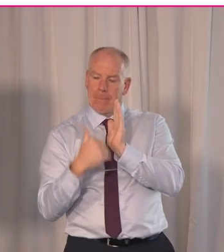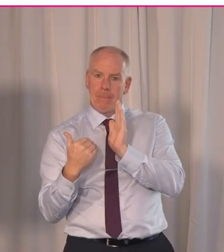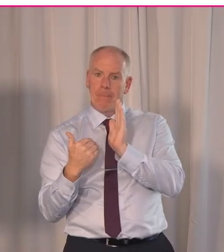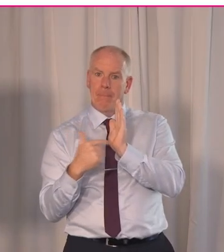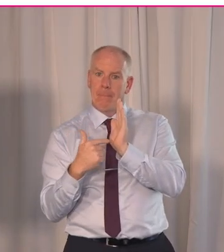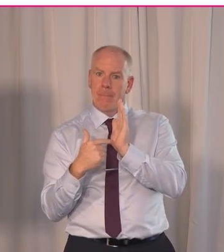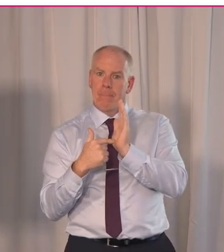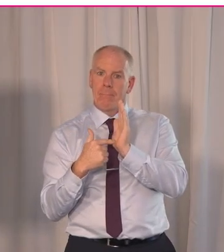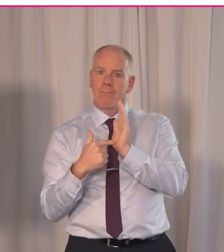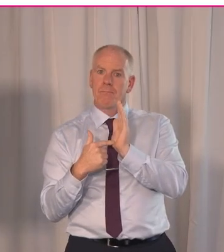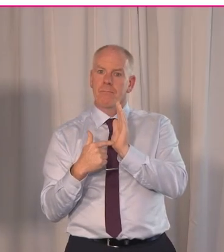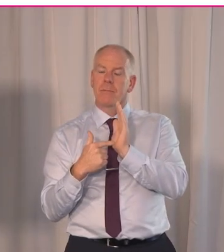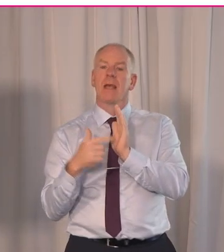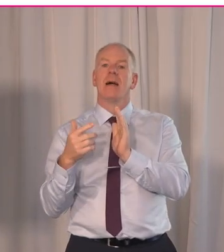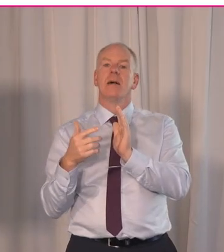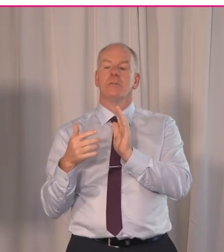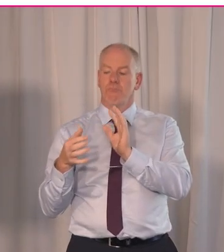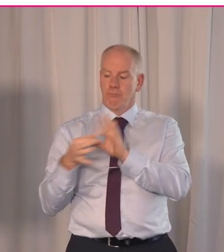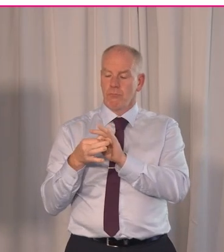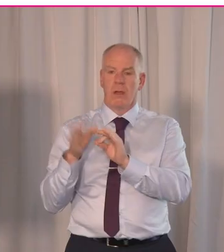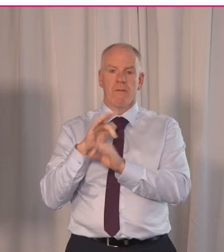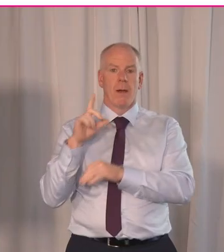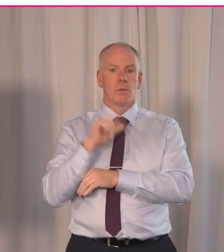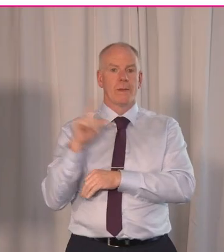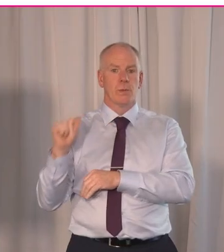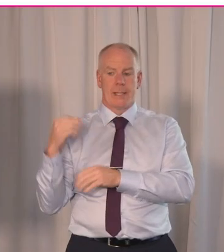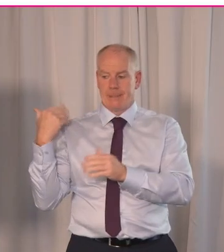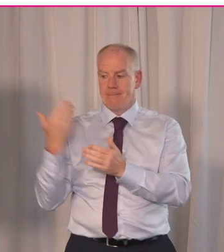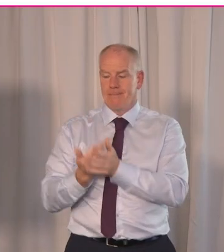adapted, they were built on in 2020, and